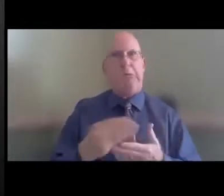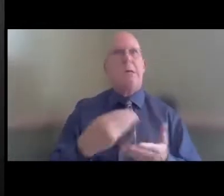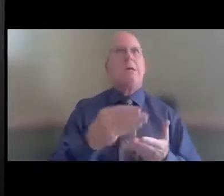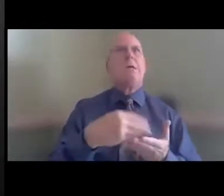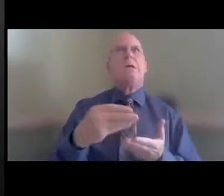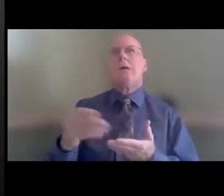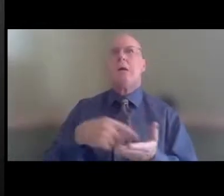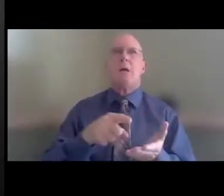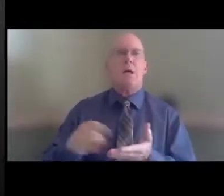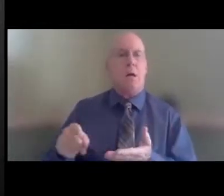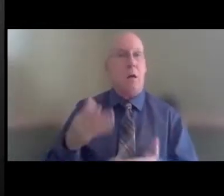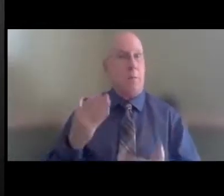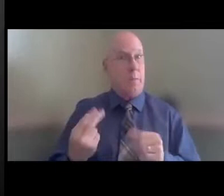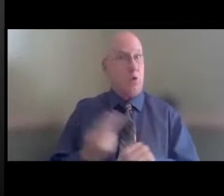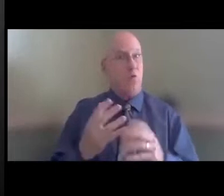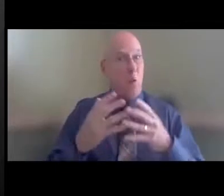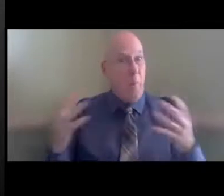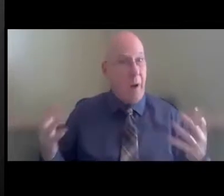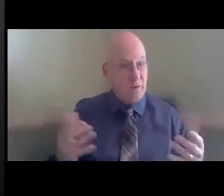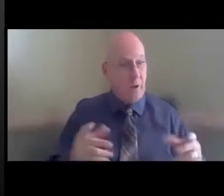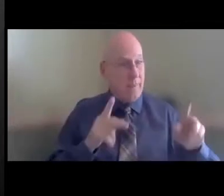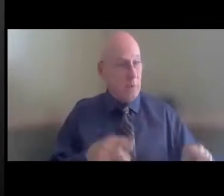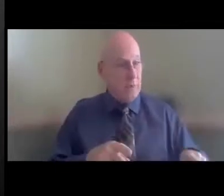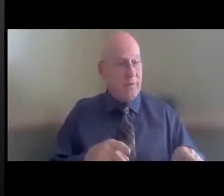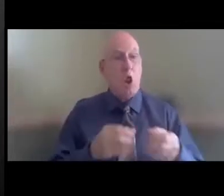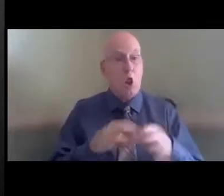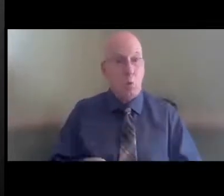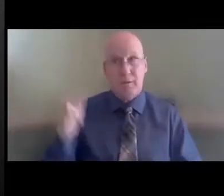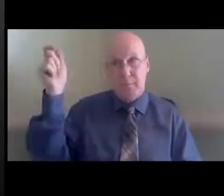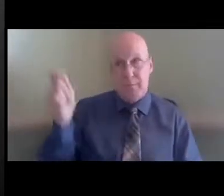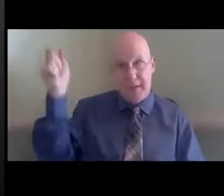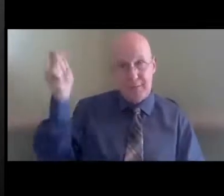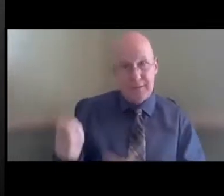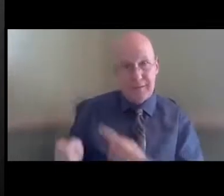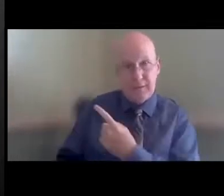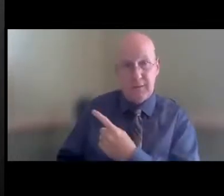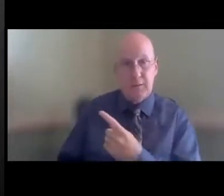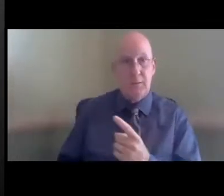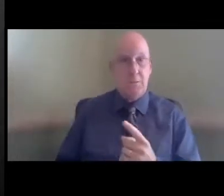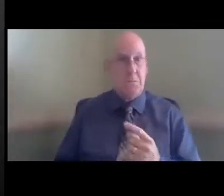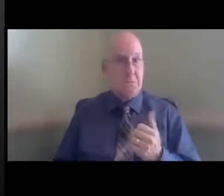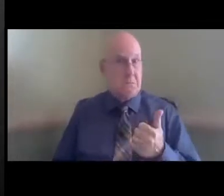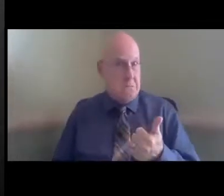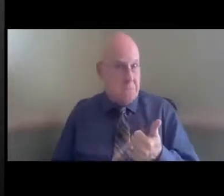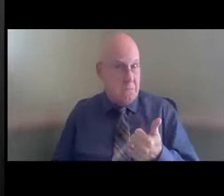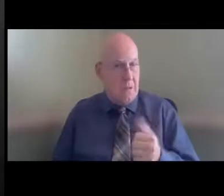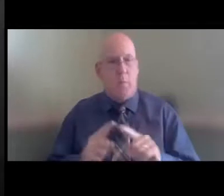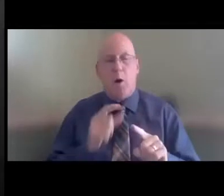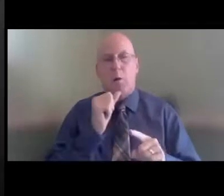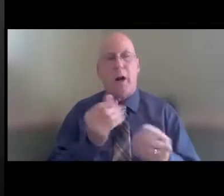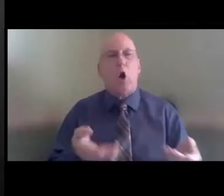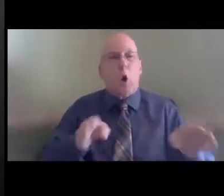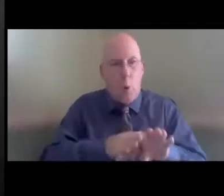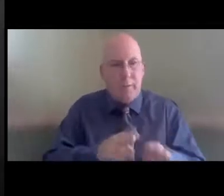it so liberally that the person loses benefits going forward, but we're not dissolving the trust